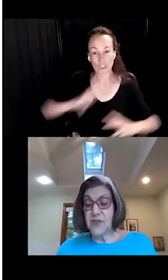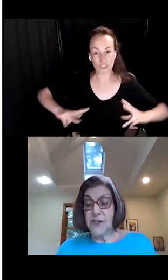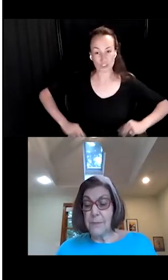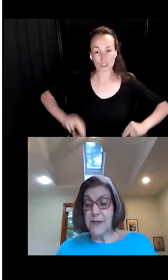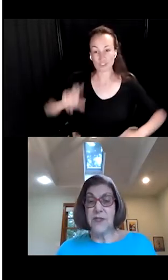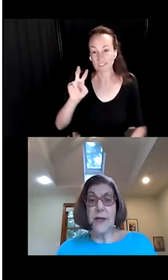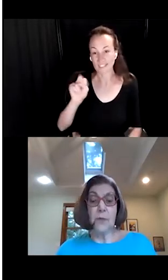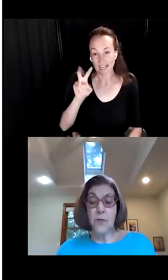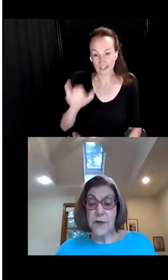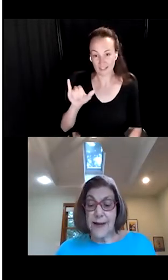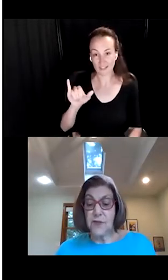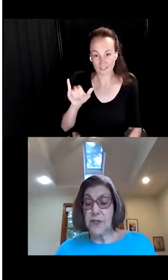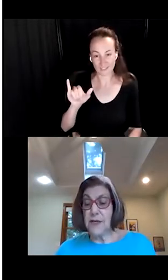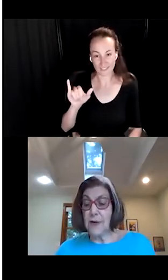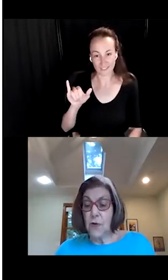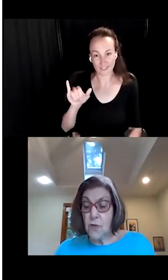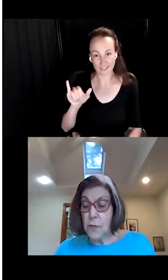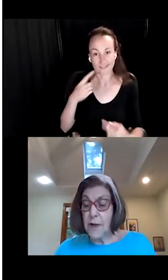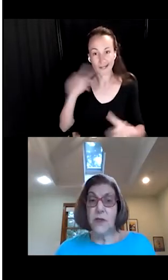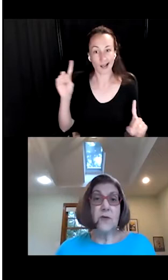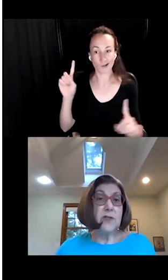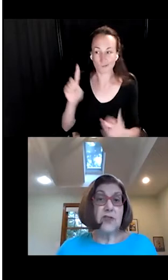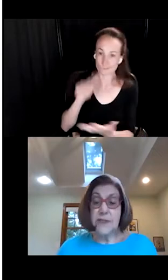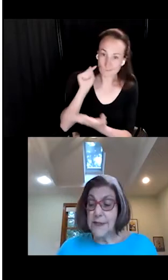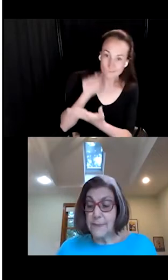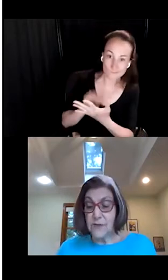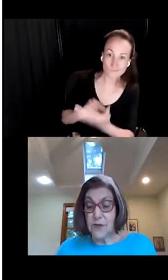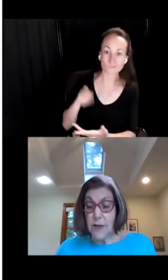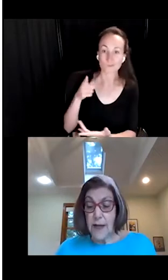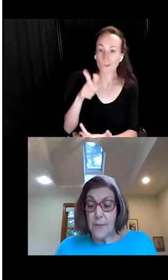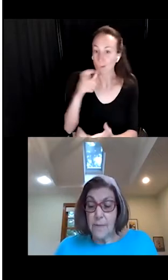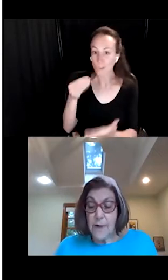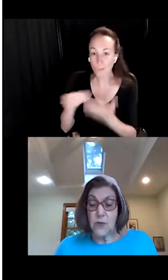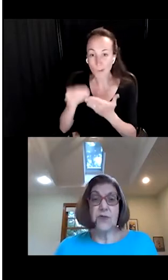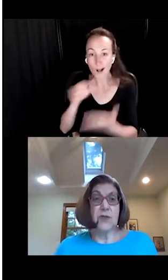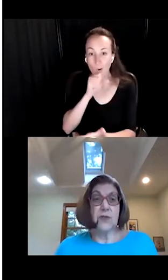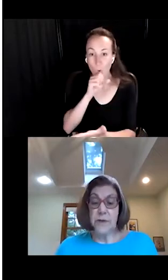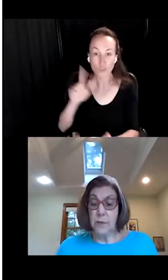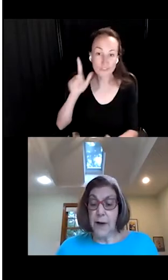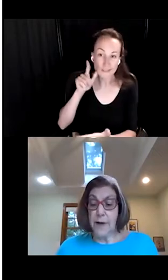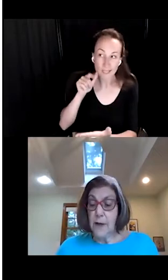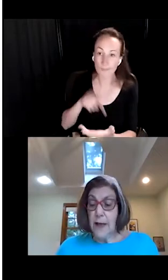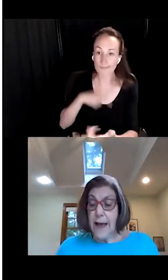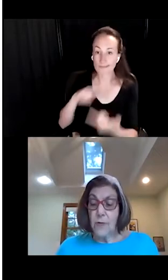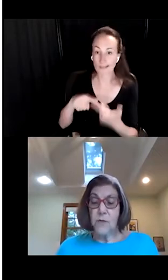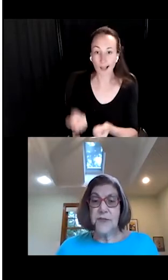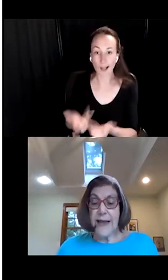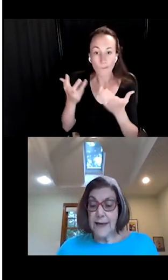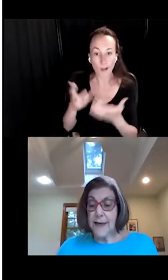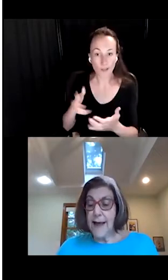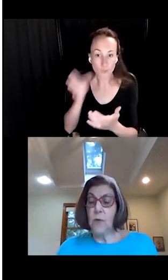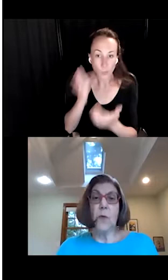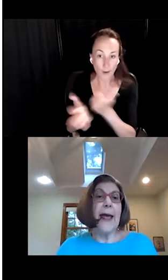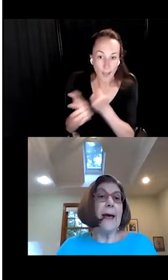described it step by step, who announced it, who bought the oranges and lemons, how much was to be bought, how it was